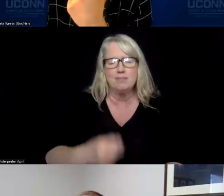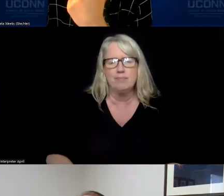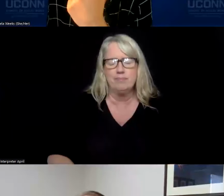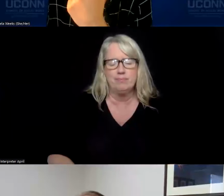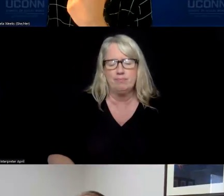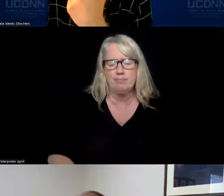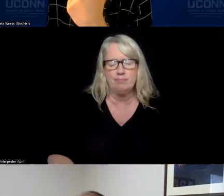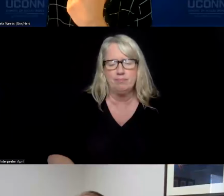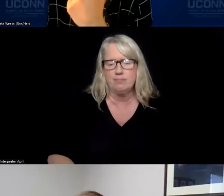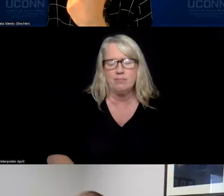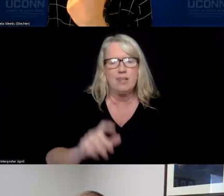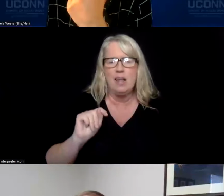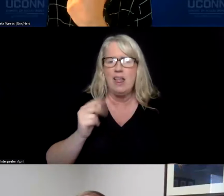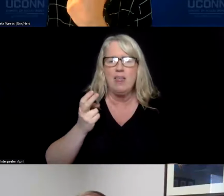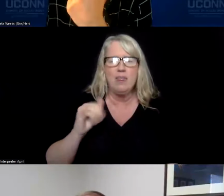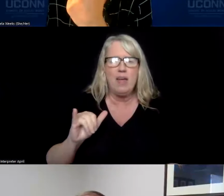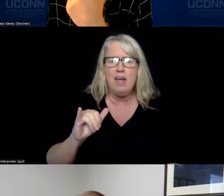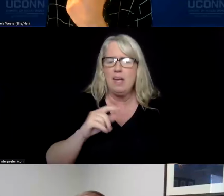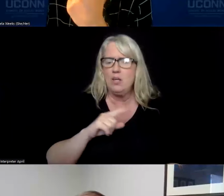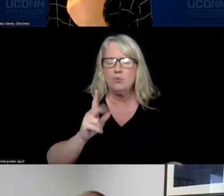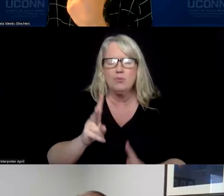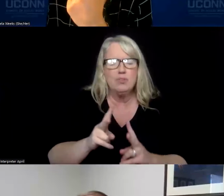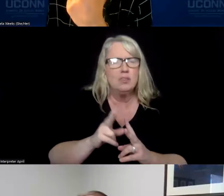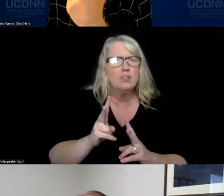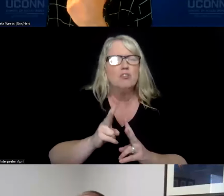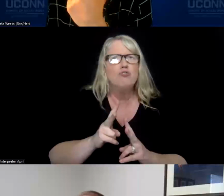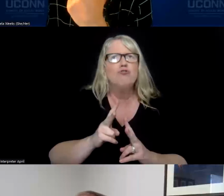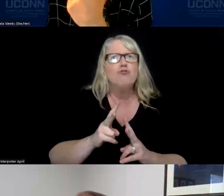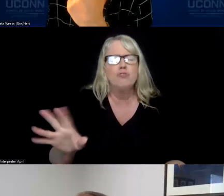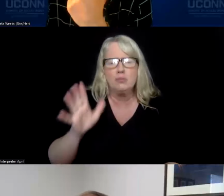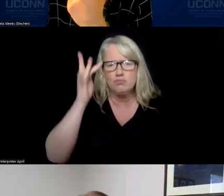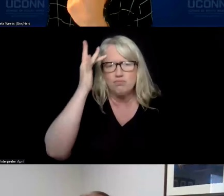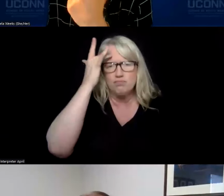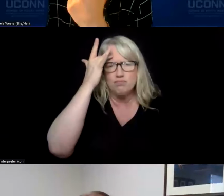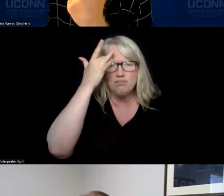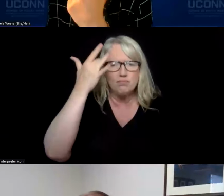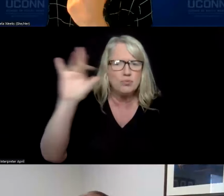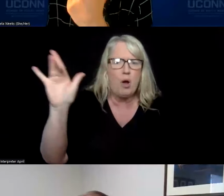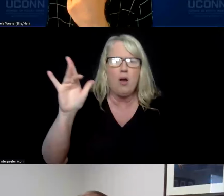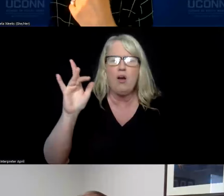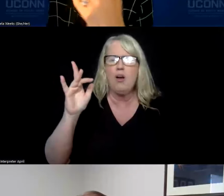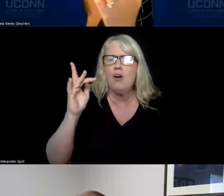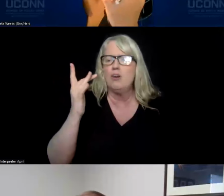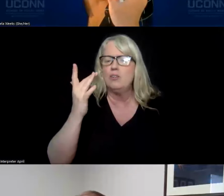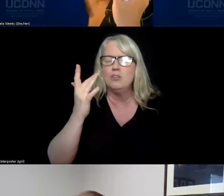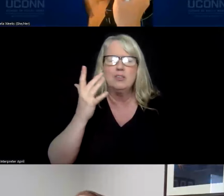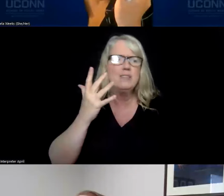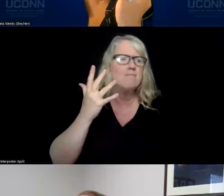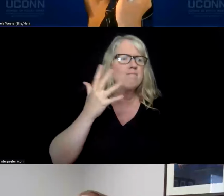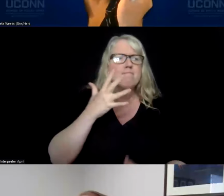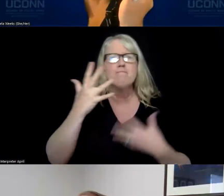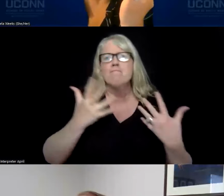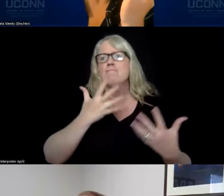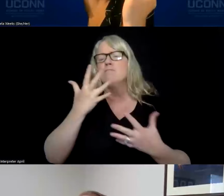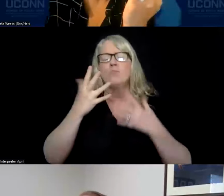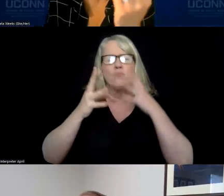they were incredibly smart. They were a writer, they were an artist. They